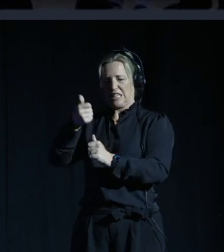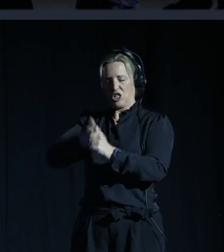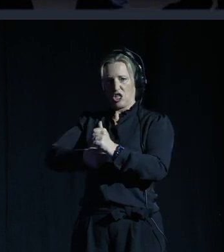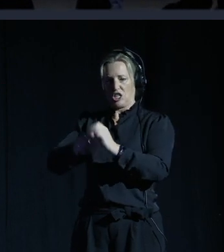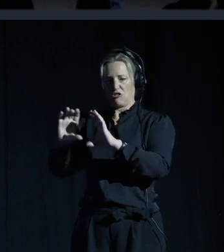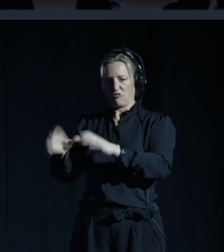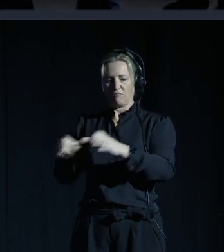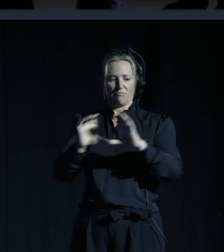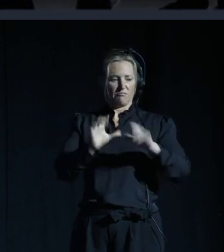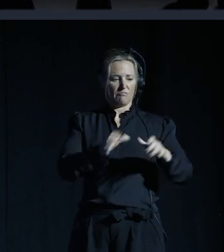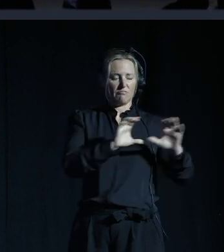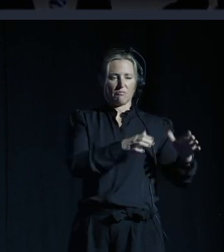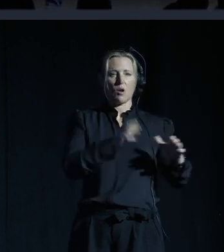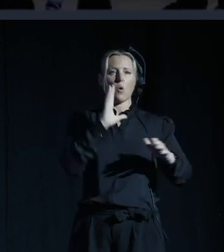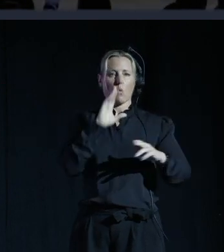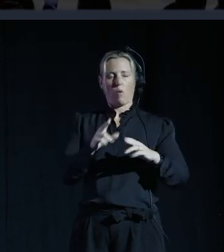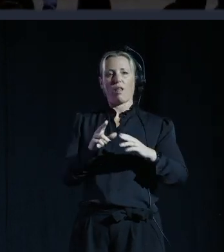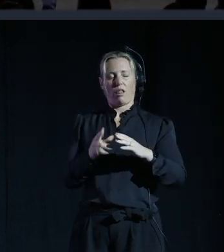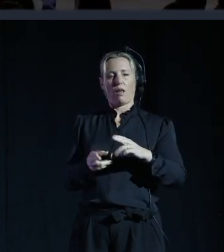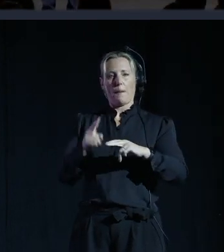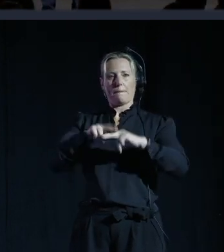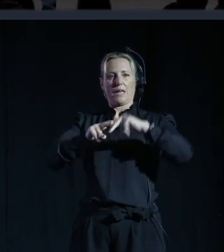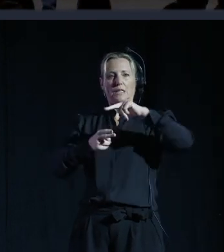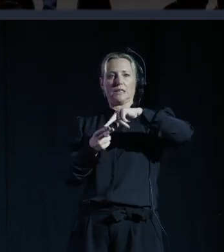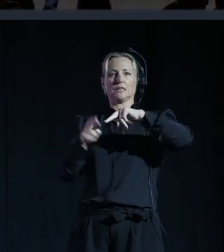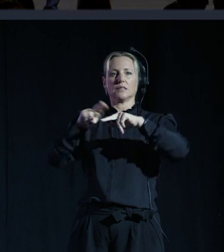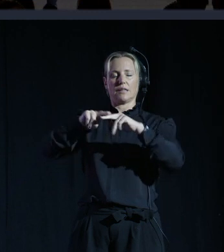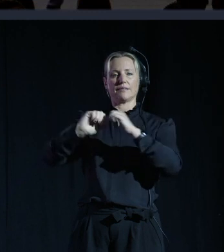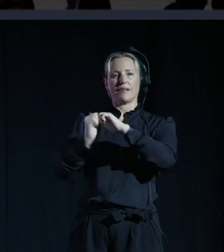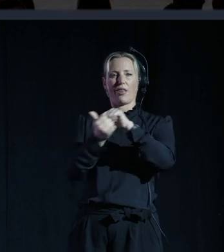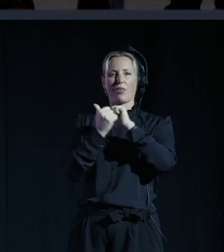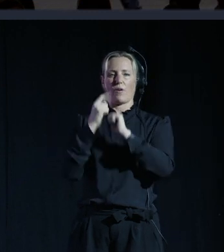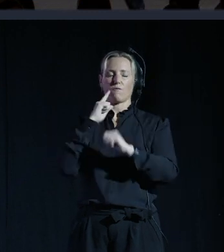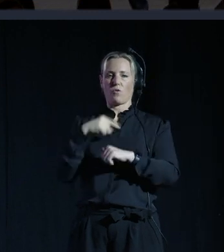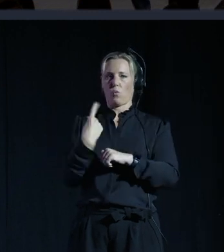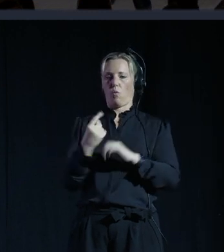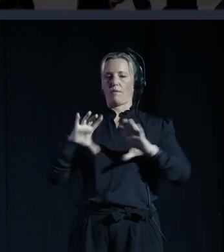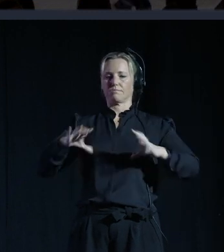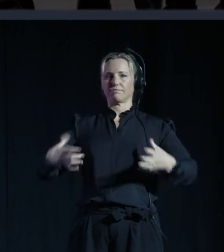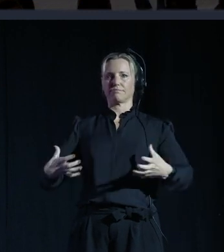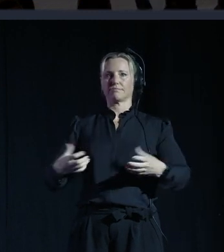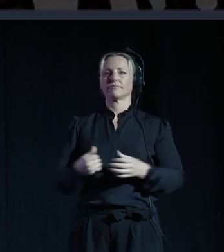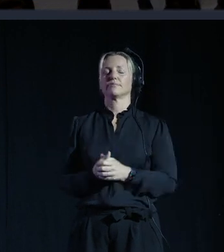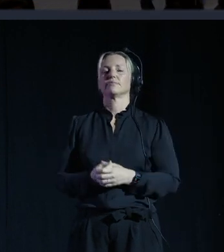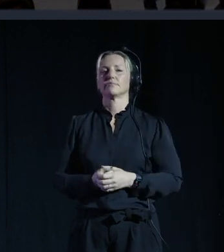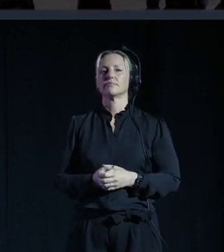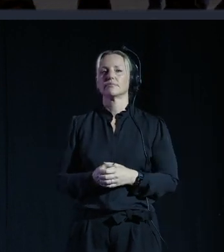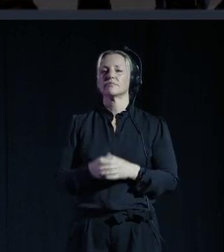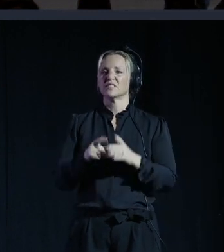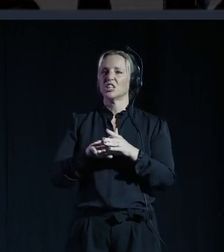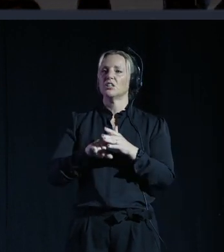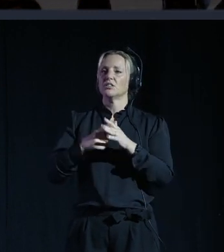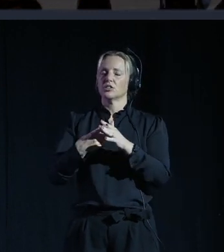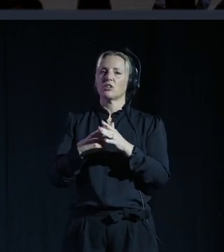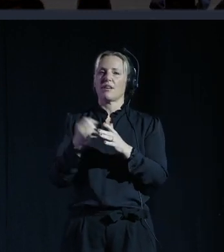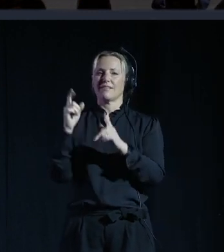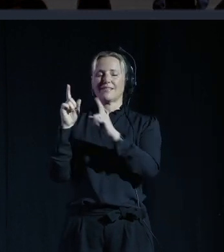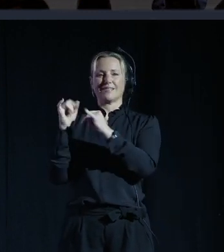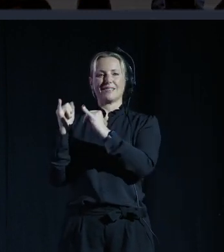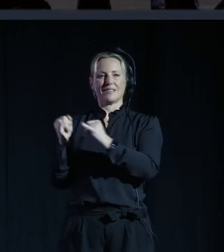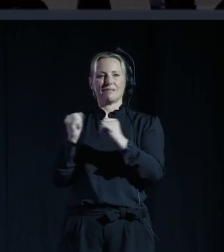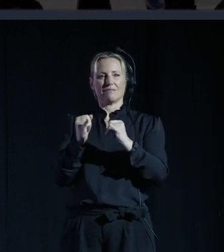to solve the full problem. So let's start with foundation at the developer level, the single level